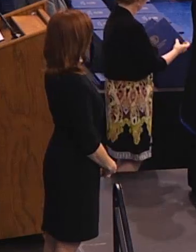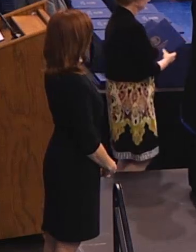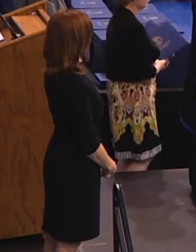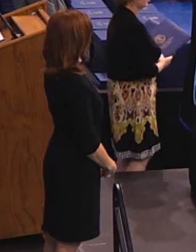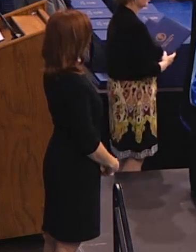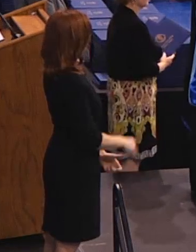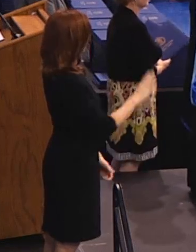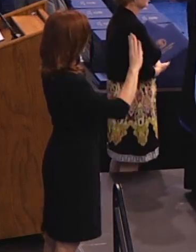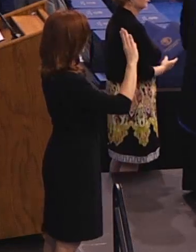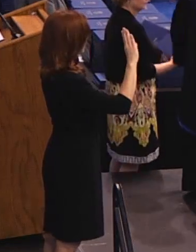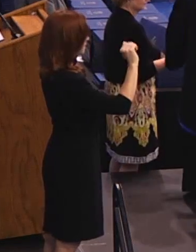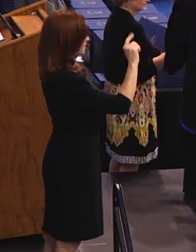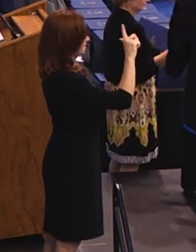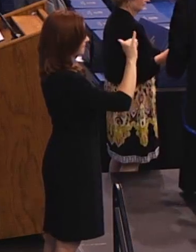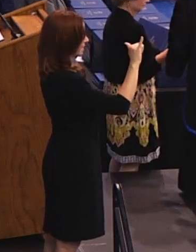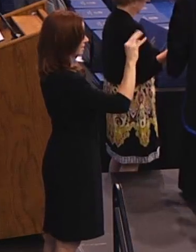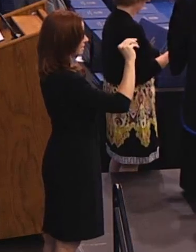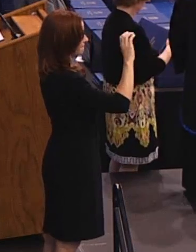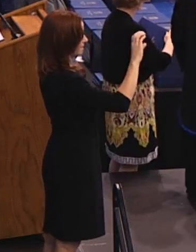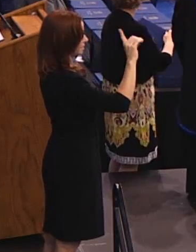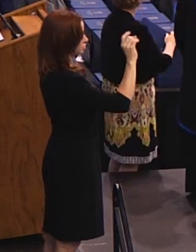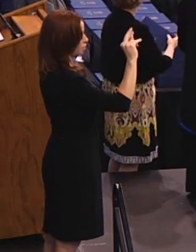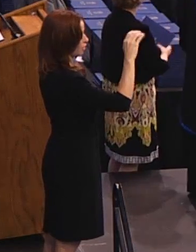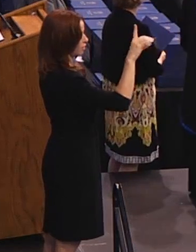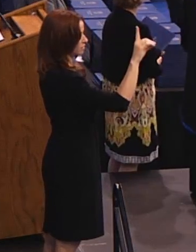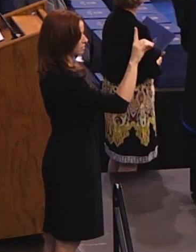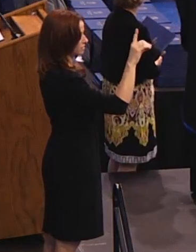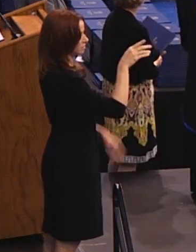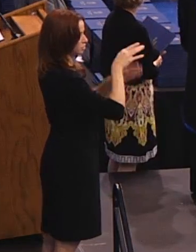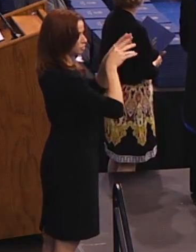Bailey R. McDonald, General Studies.